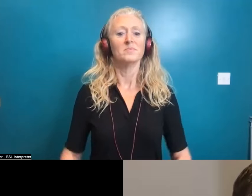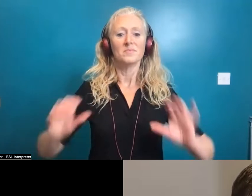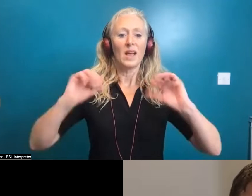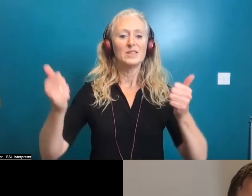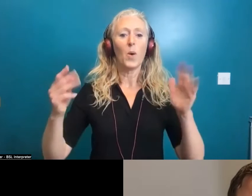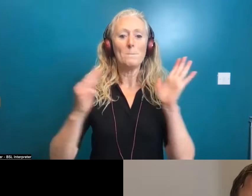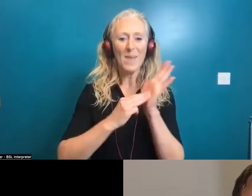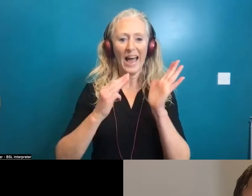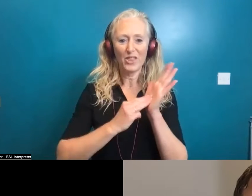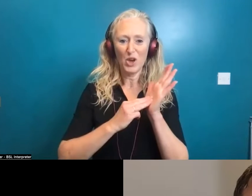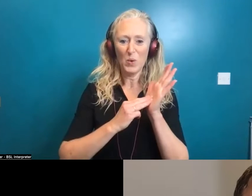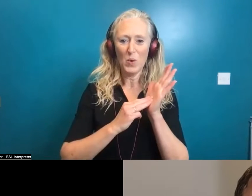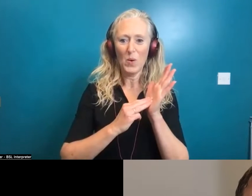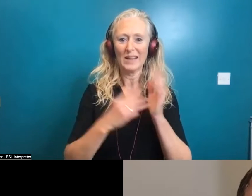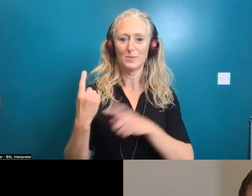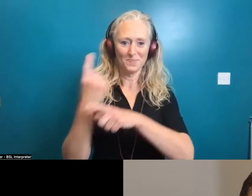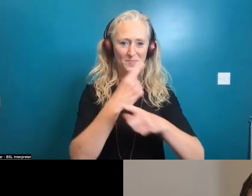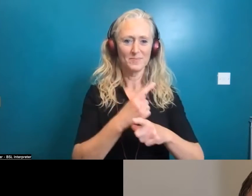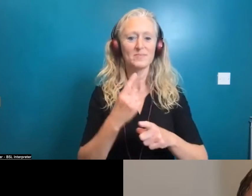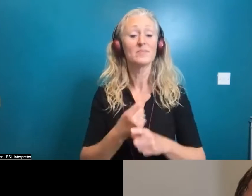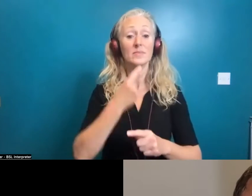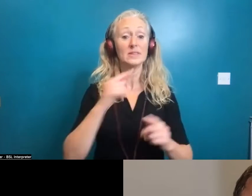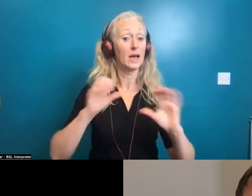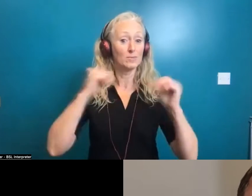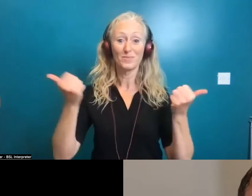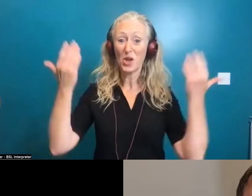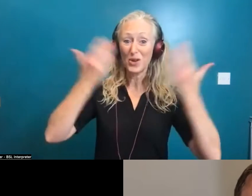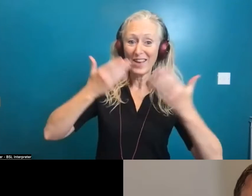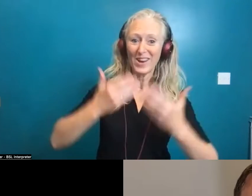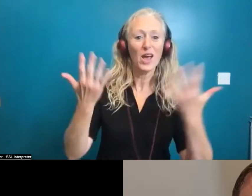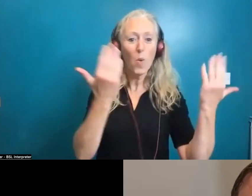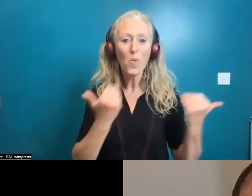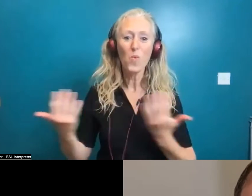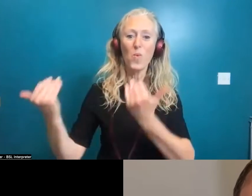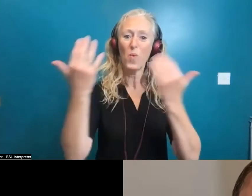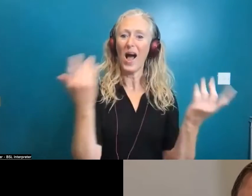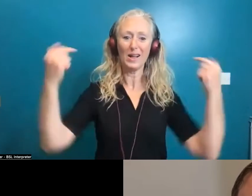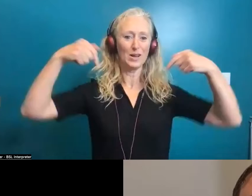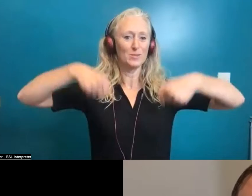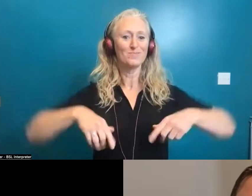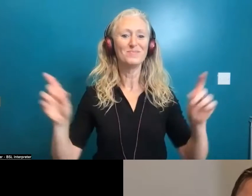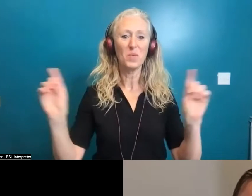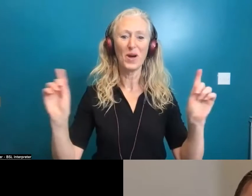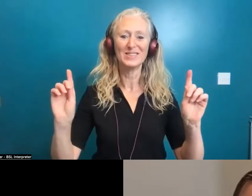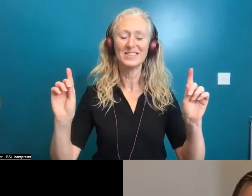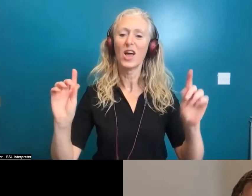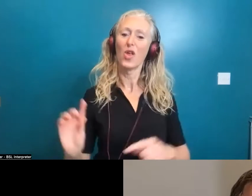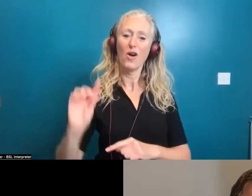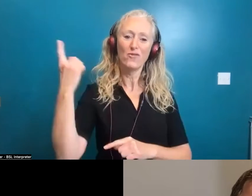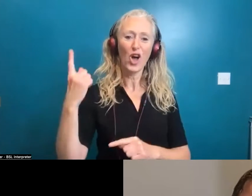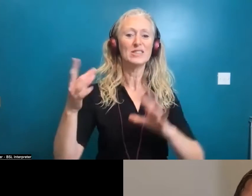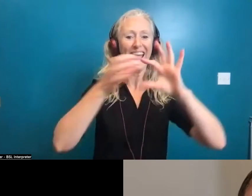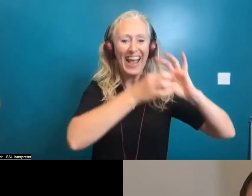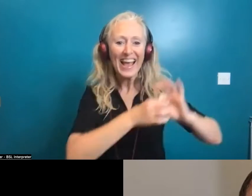Good evening, everybody, and welcome to this first episode of our collaborative webinar